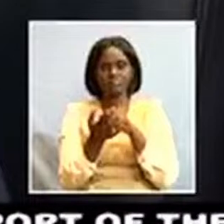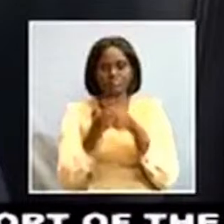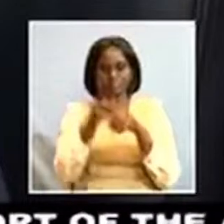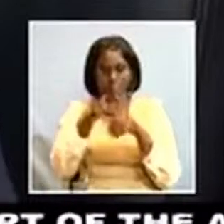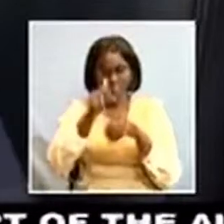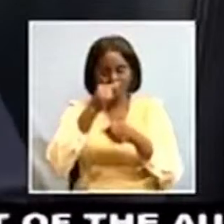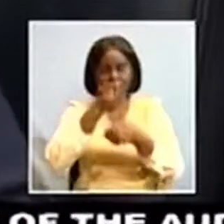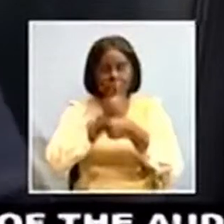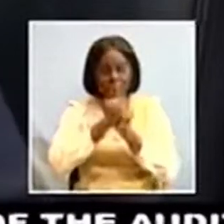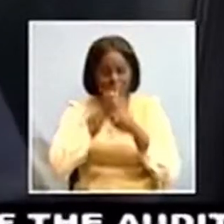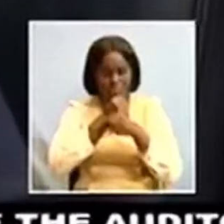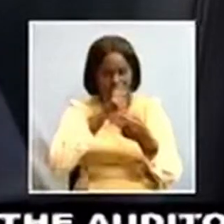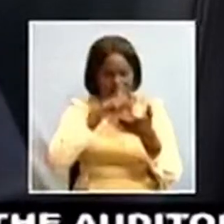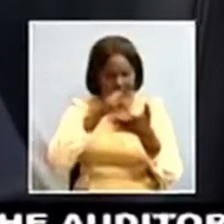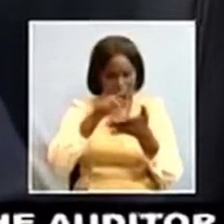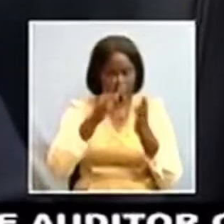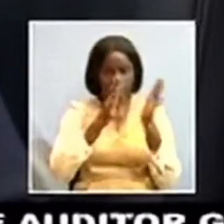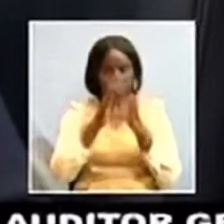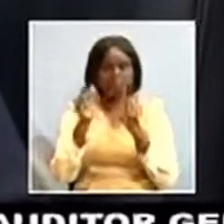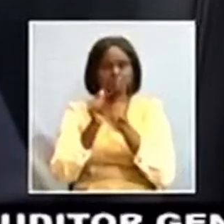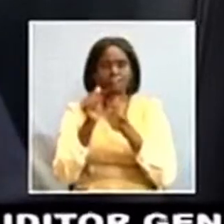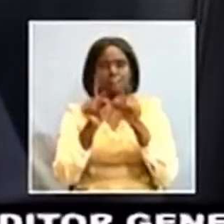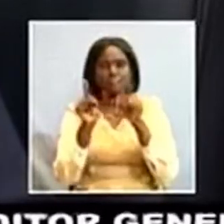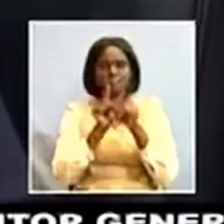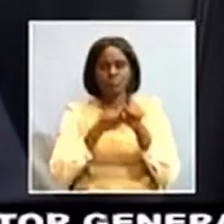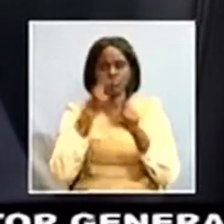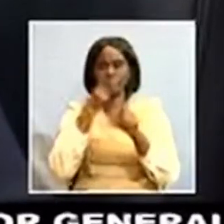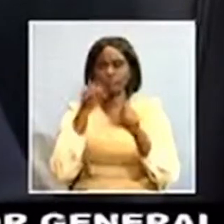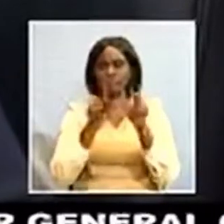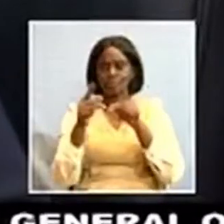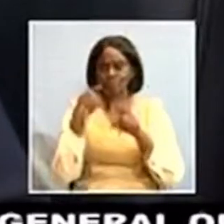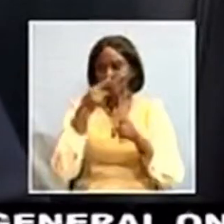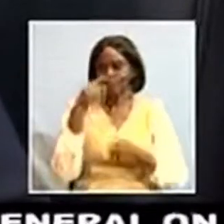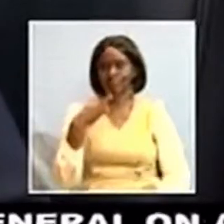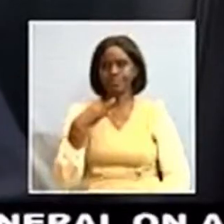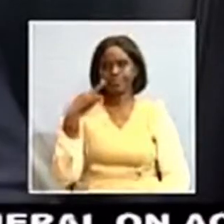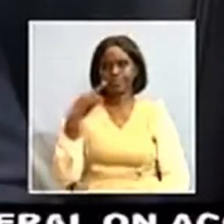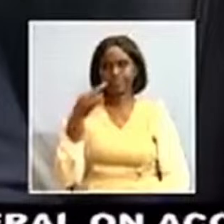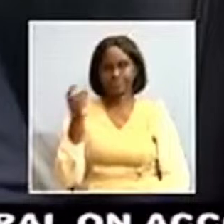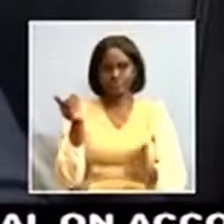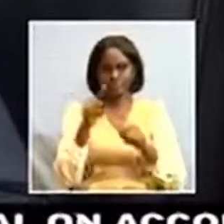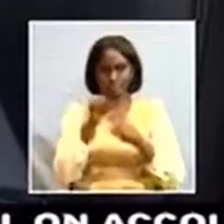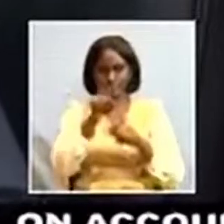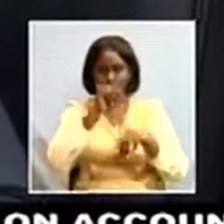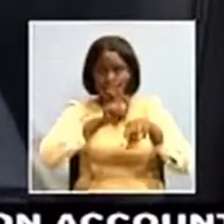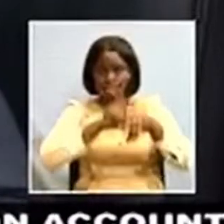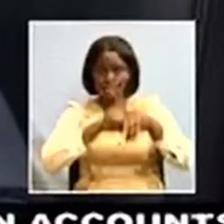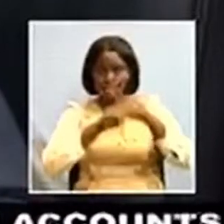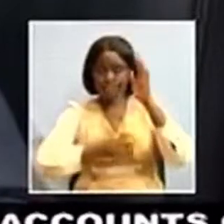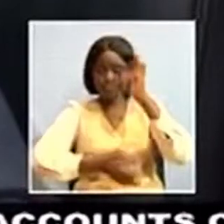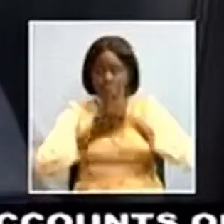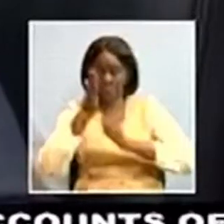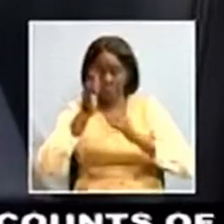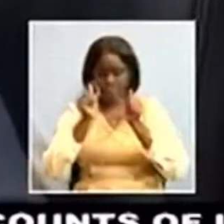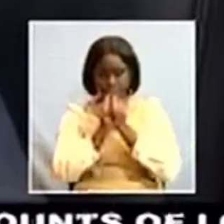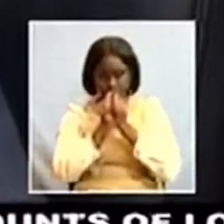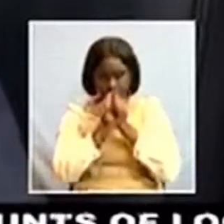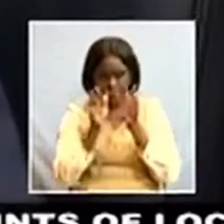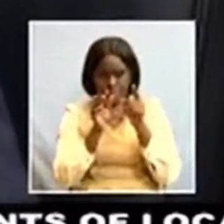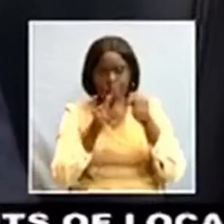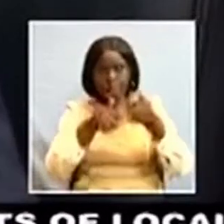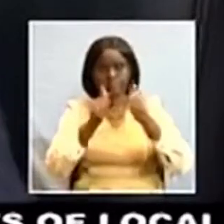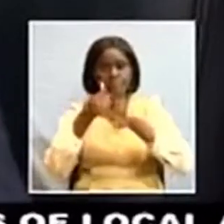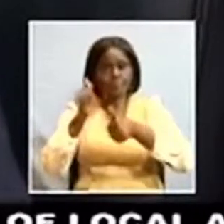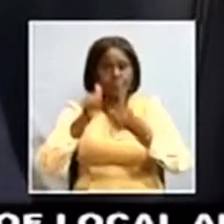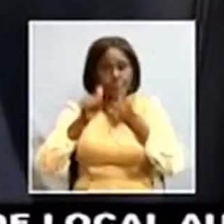make payment plans with people. And those who apply, when a period passes without themselves